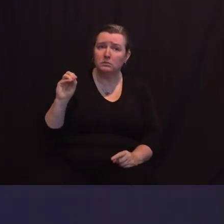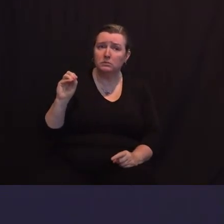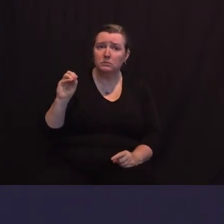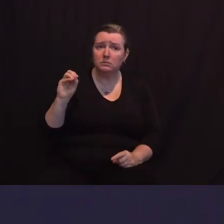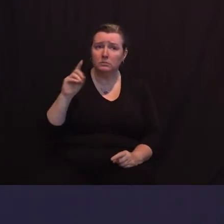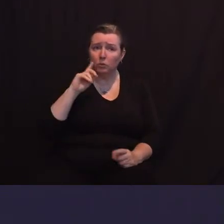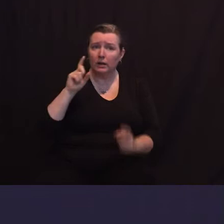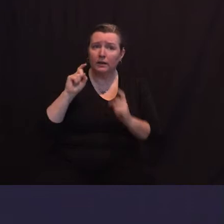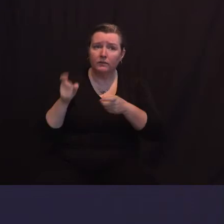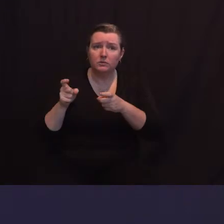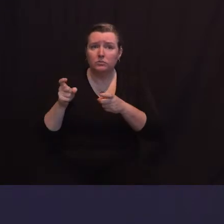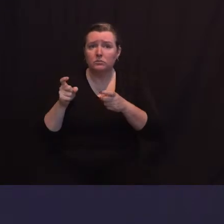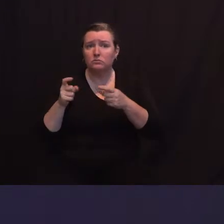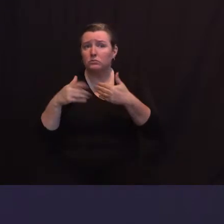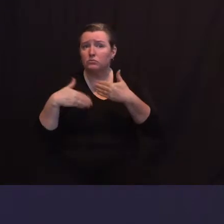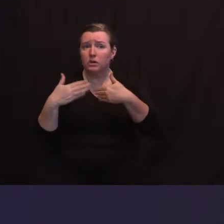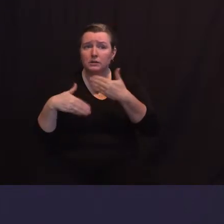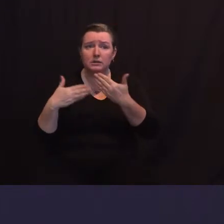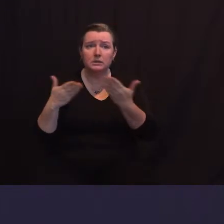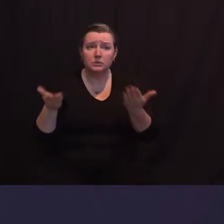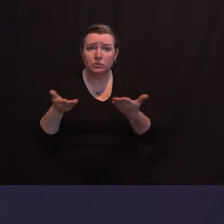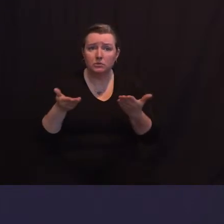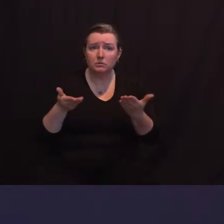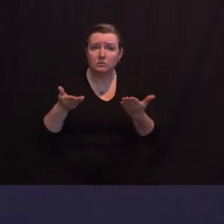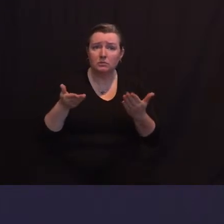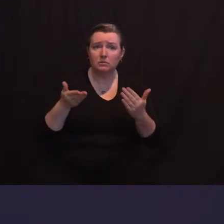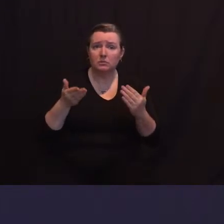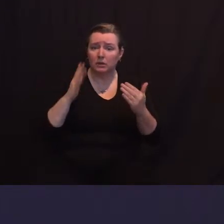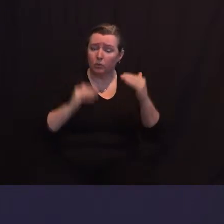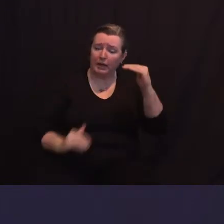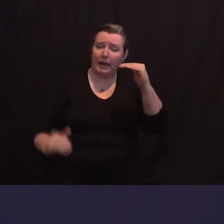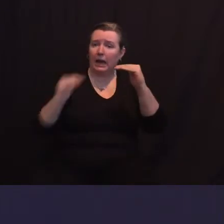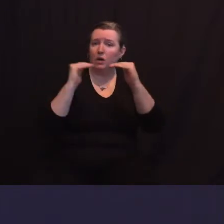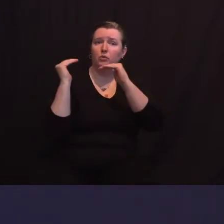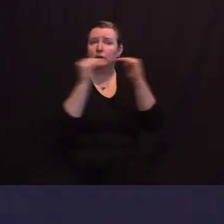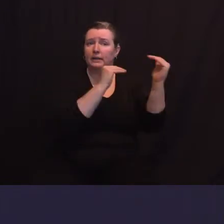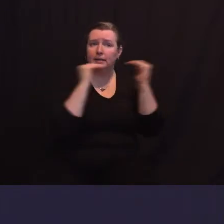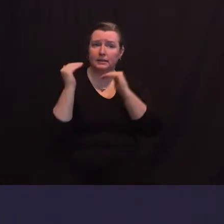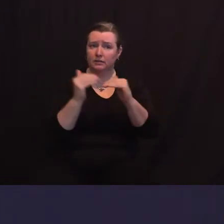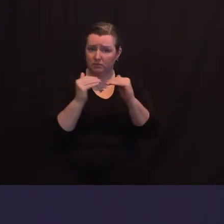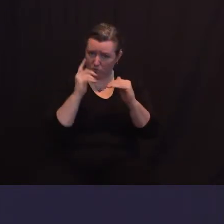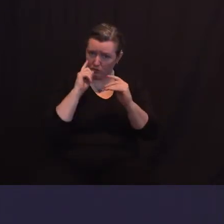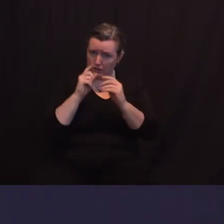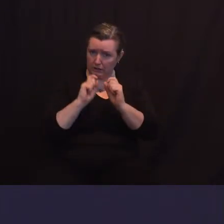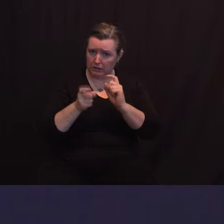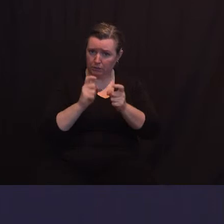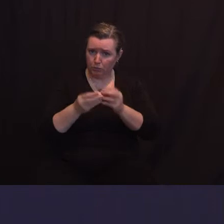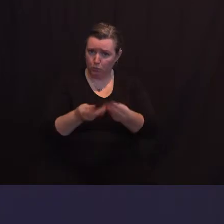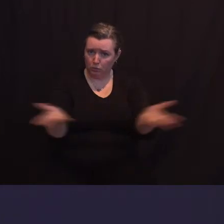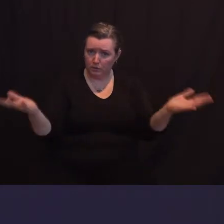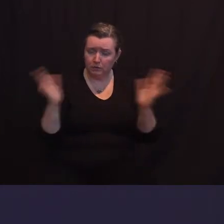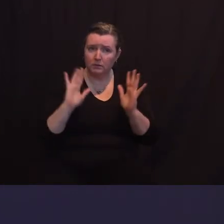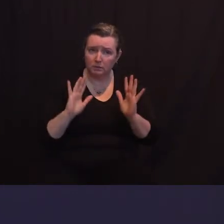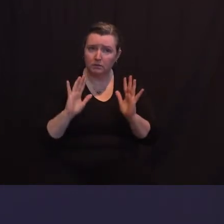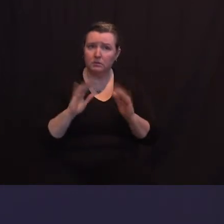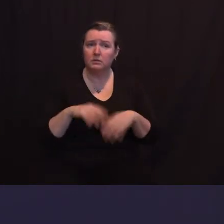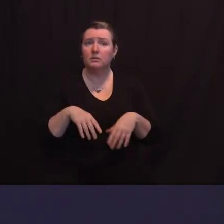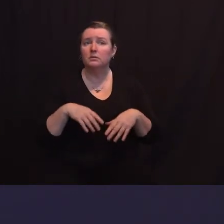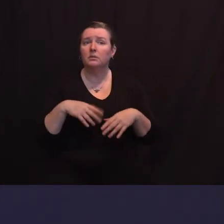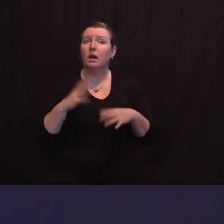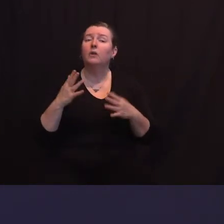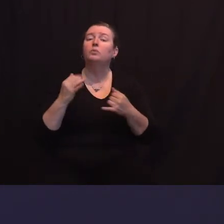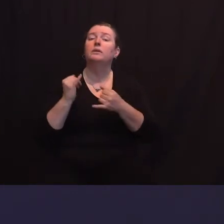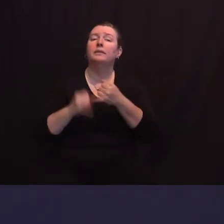place allows for equitable distribution? And then finally, for you or Colonel Callahan or Director